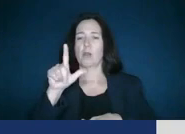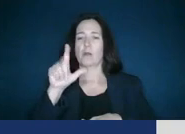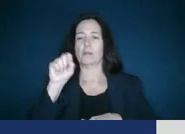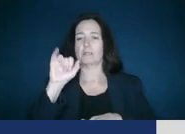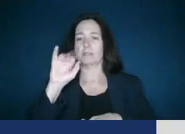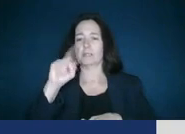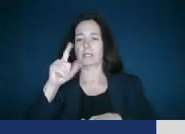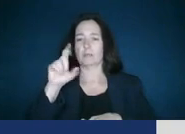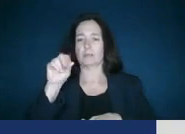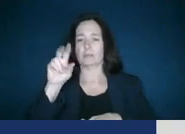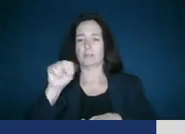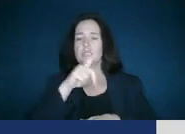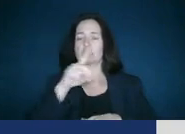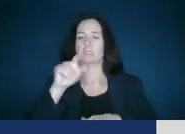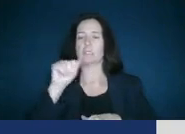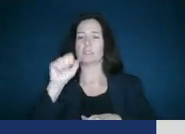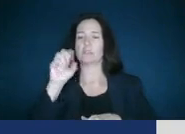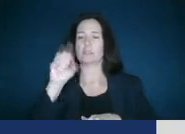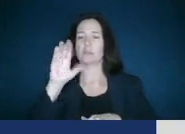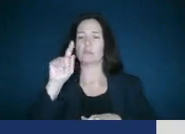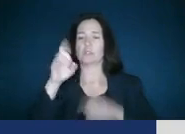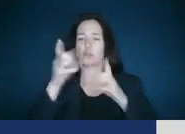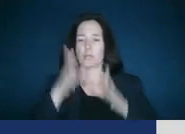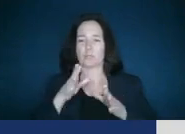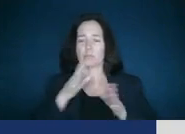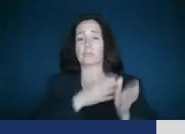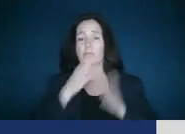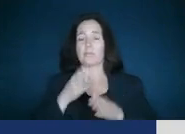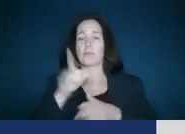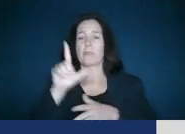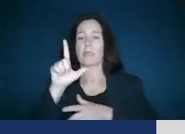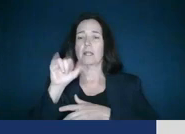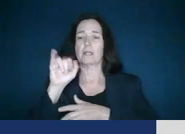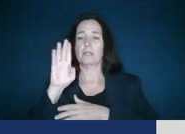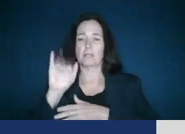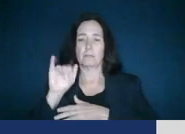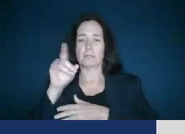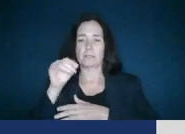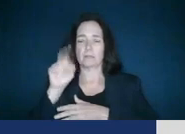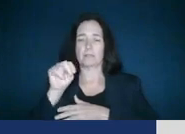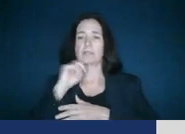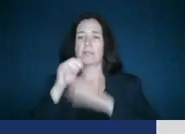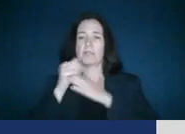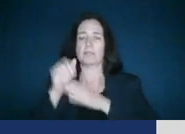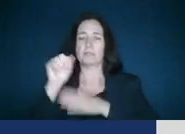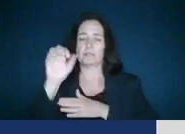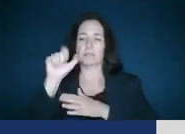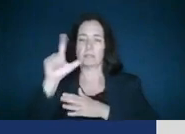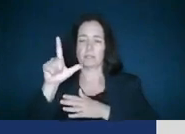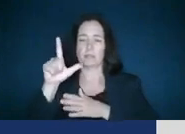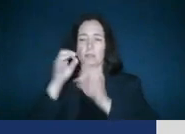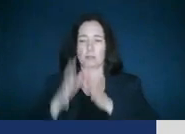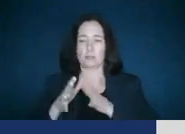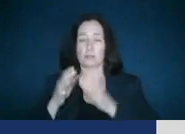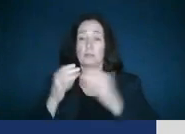director. Next is a photo of Libby Tipton, our lead ASL interpreter. Libby is providing the interpreting